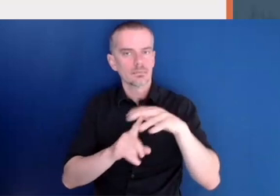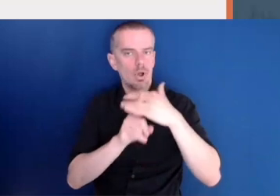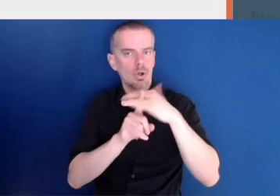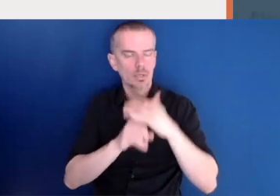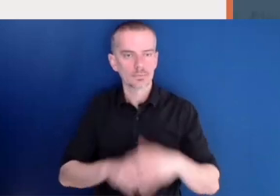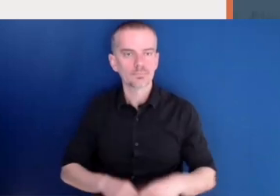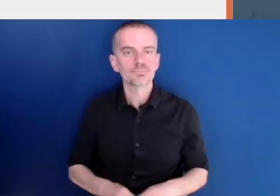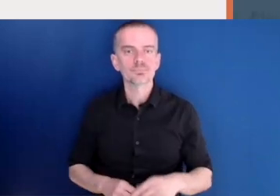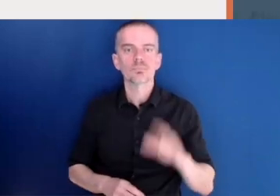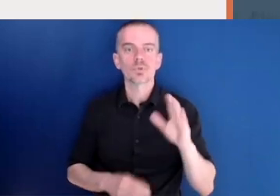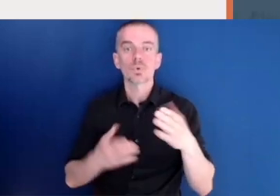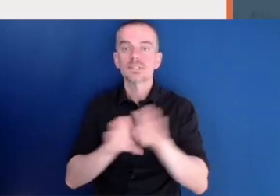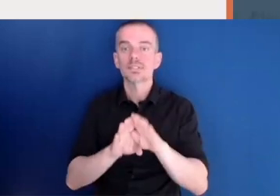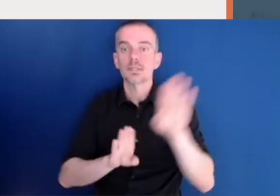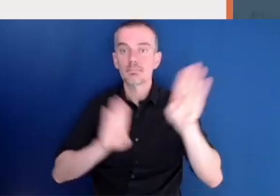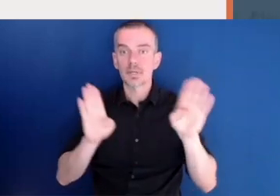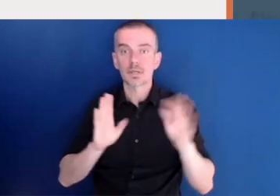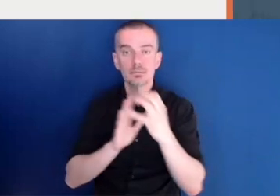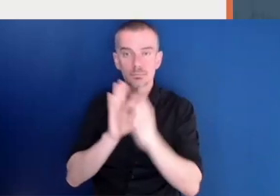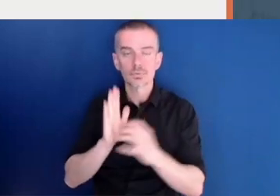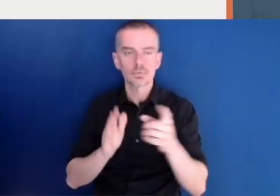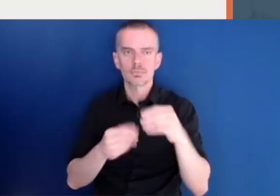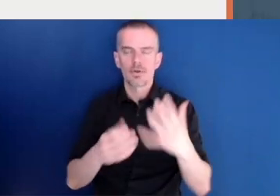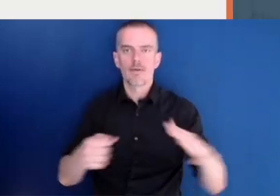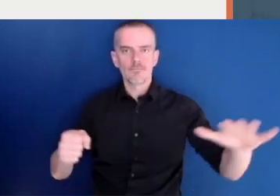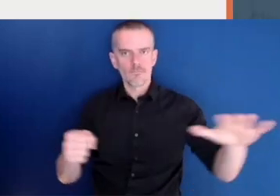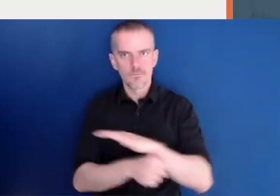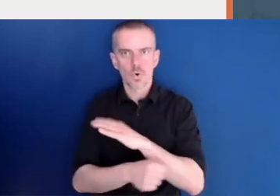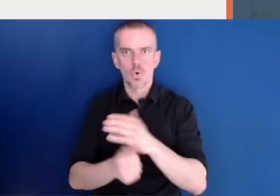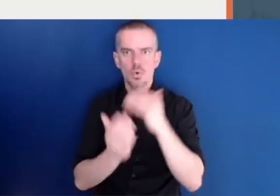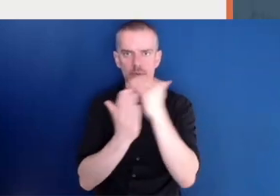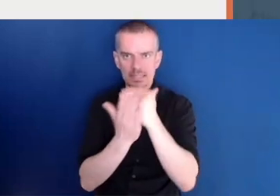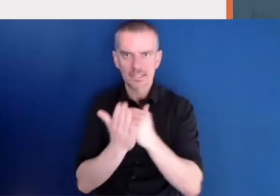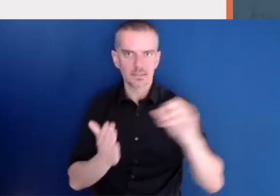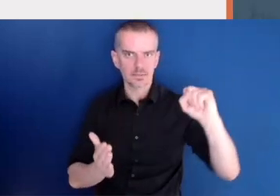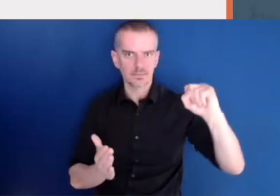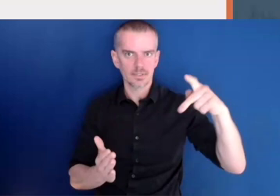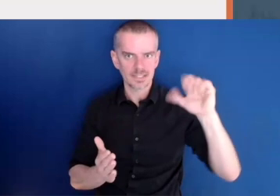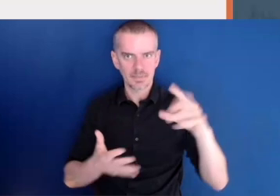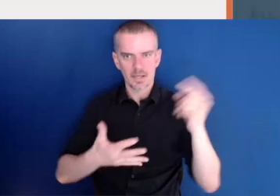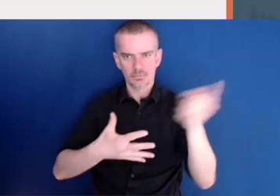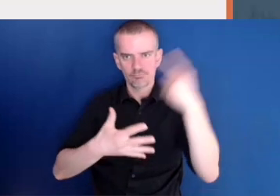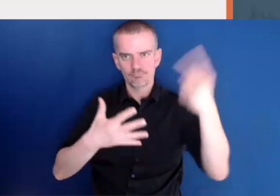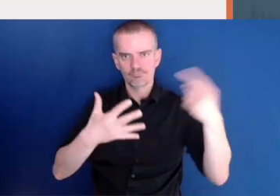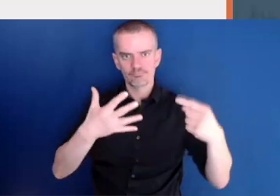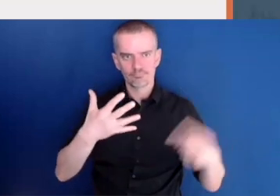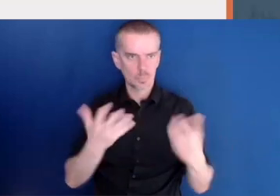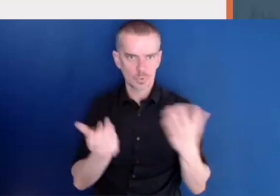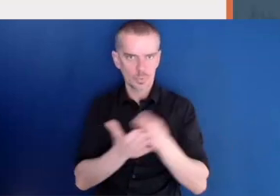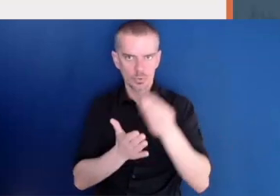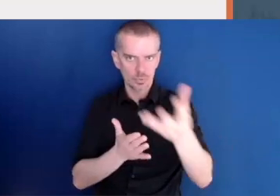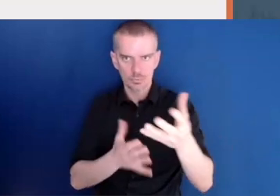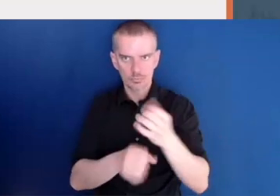your sealed bid, you need to provide a full list of specifications required of the goods and